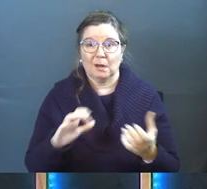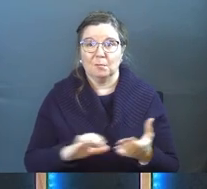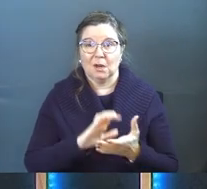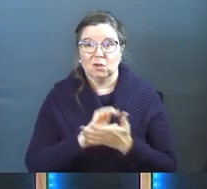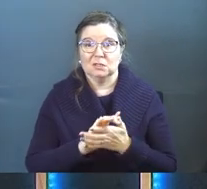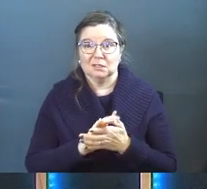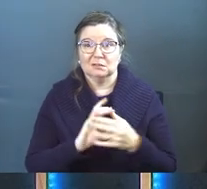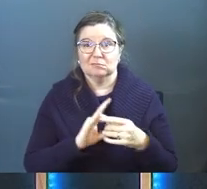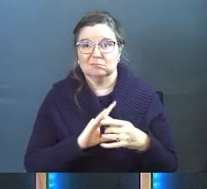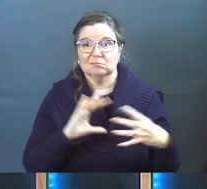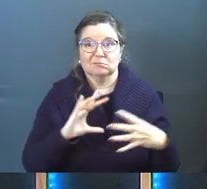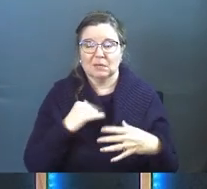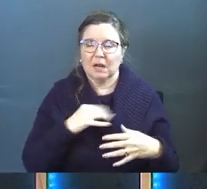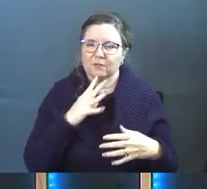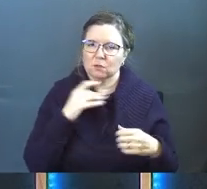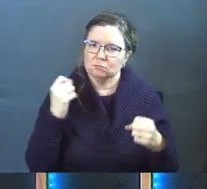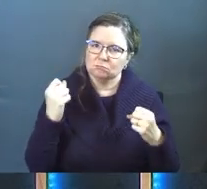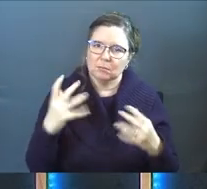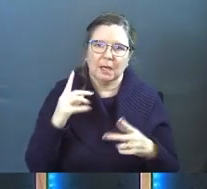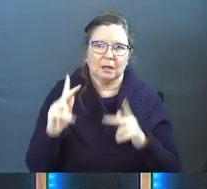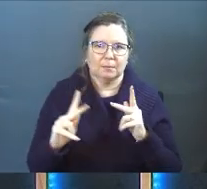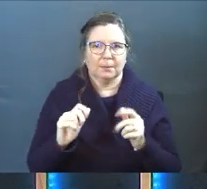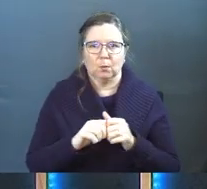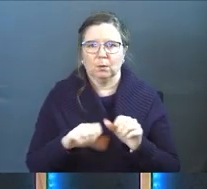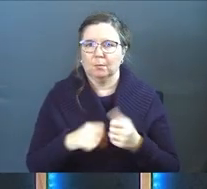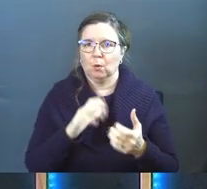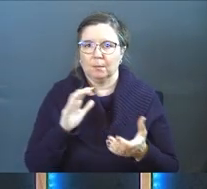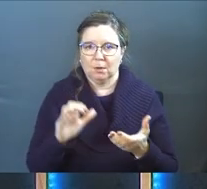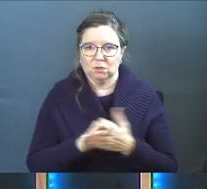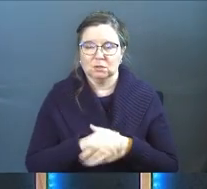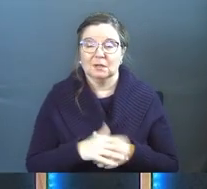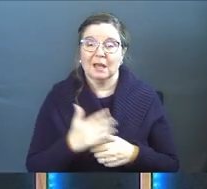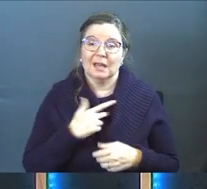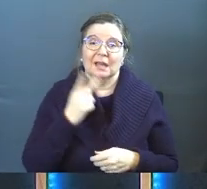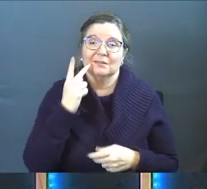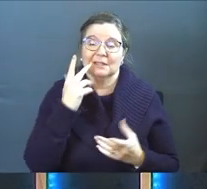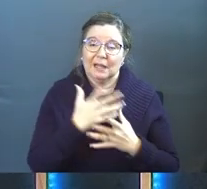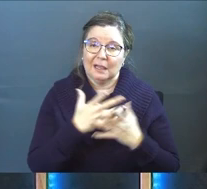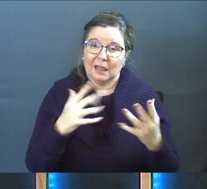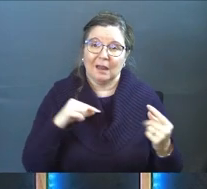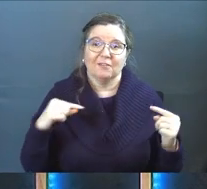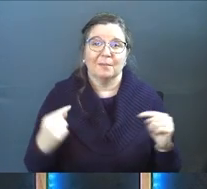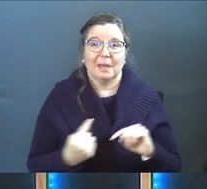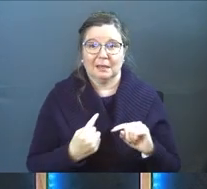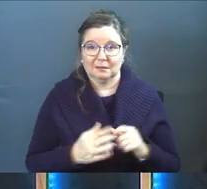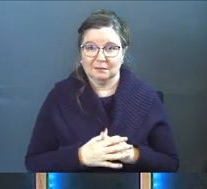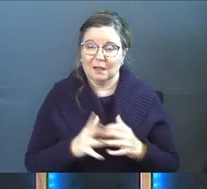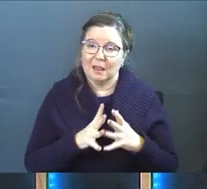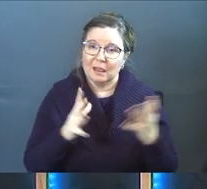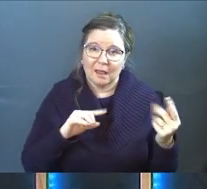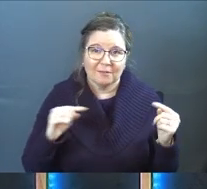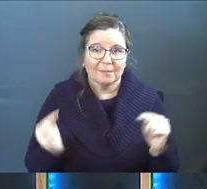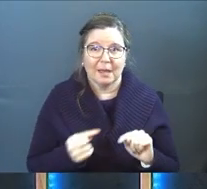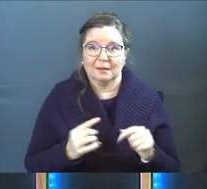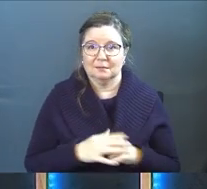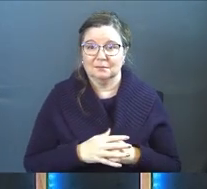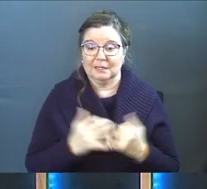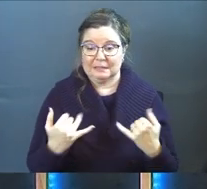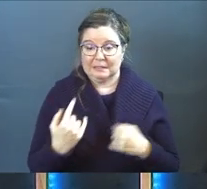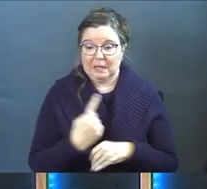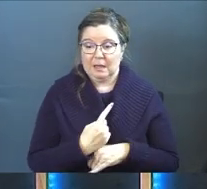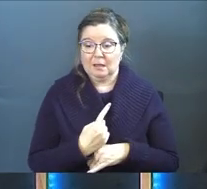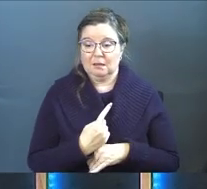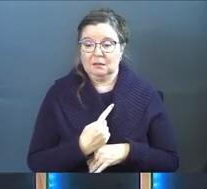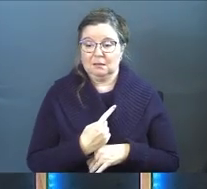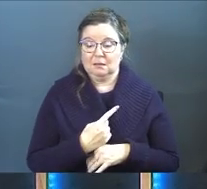marriages. And I've talked to a lot of people with broken marriages, and I've seen a lot of pain, a lot of pain. And